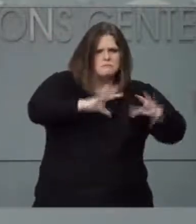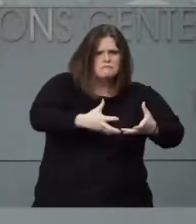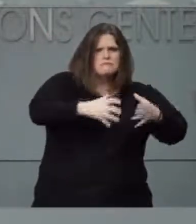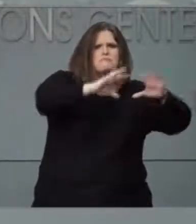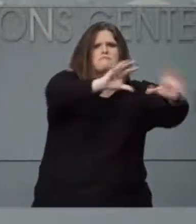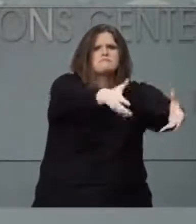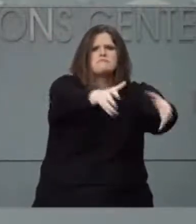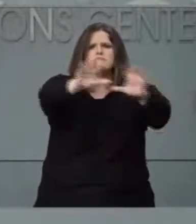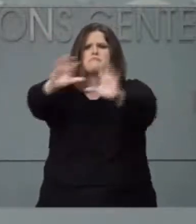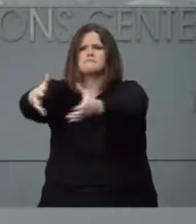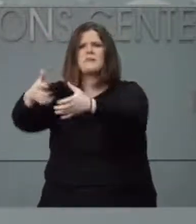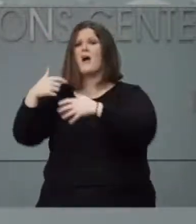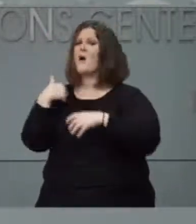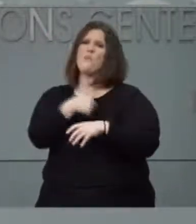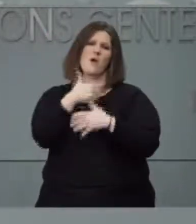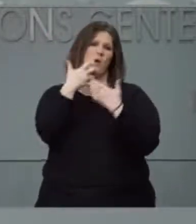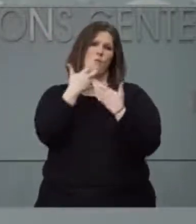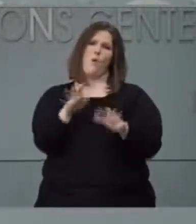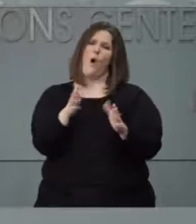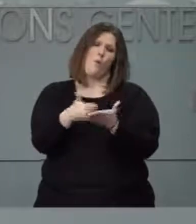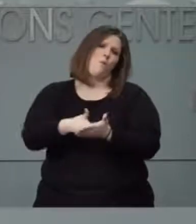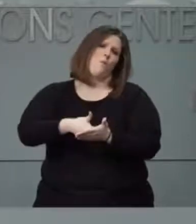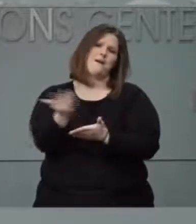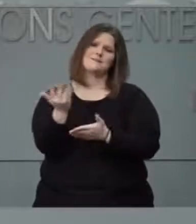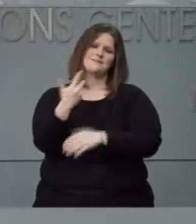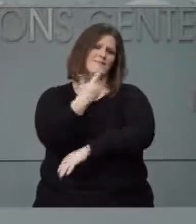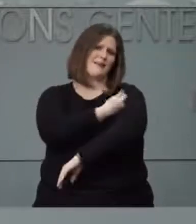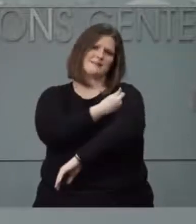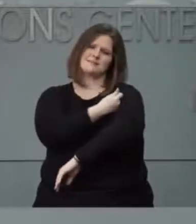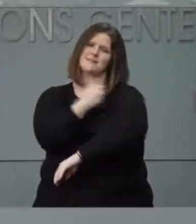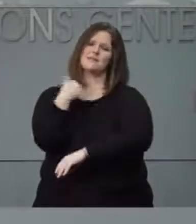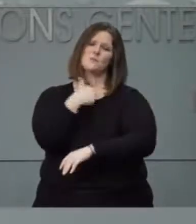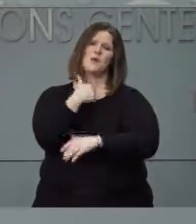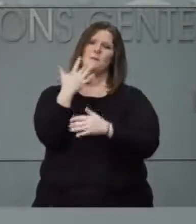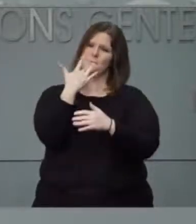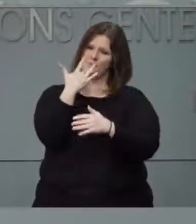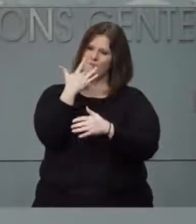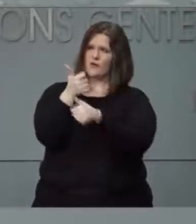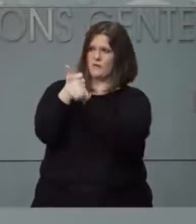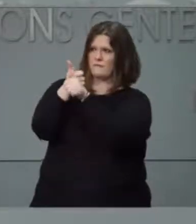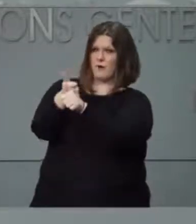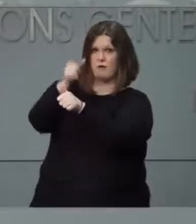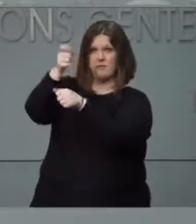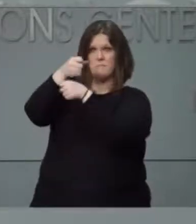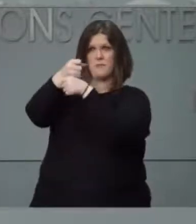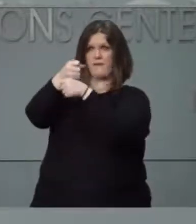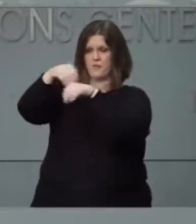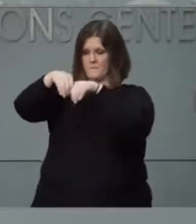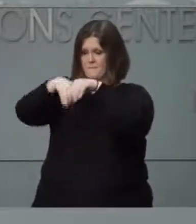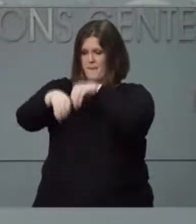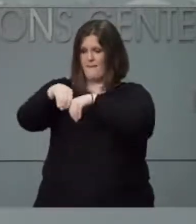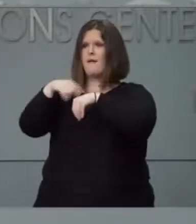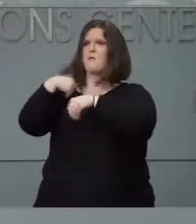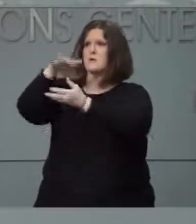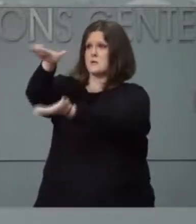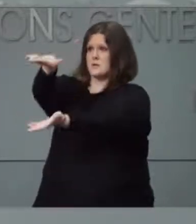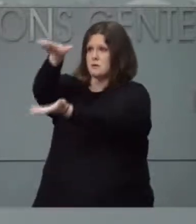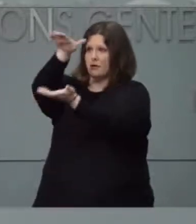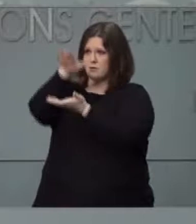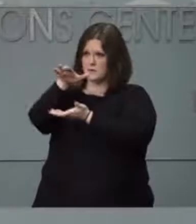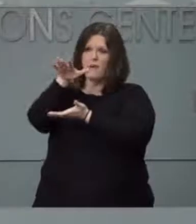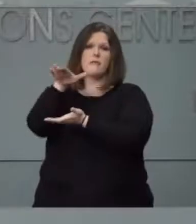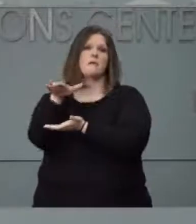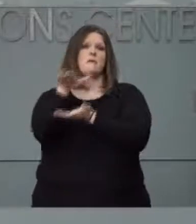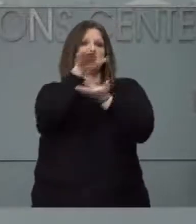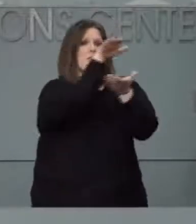vaccine in our early days here. We want to be really efficient with how we get our vaccine out. So it will be